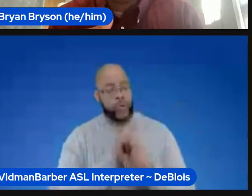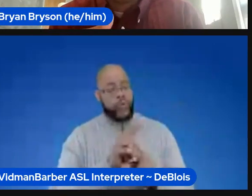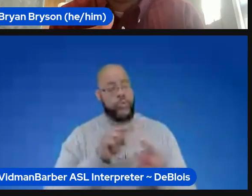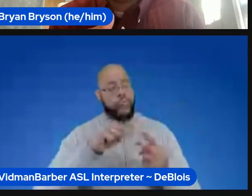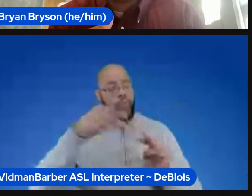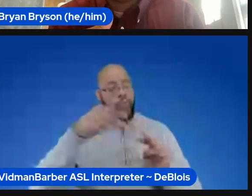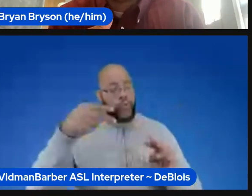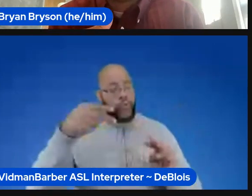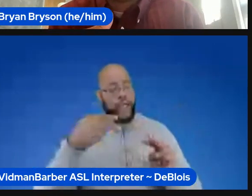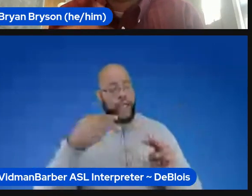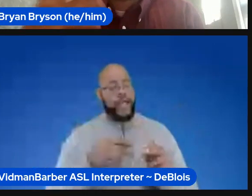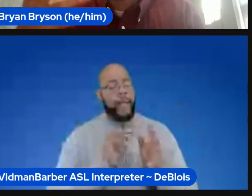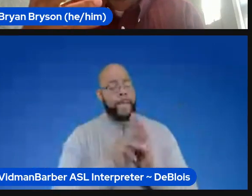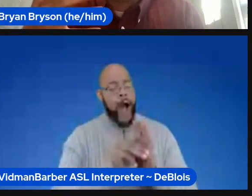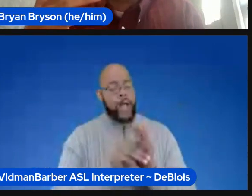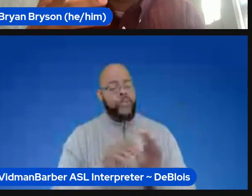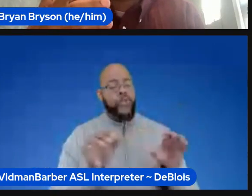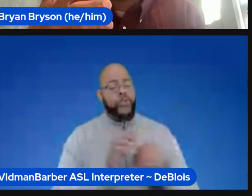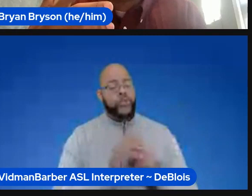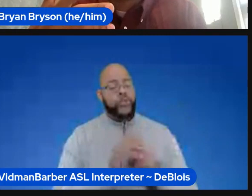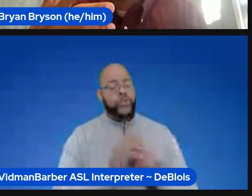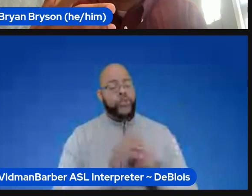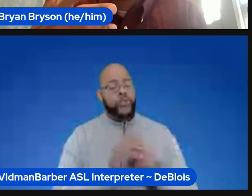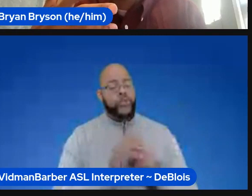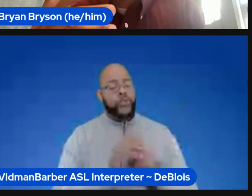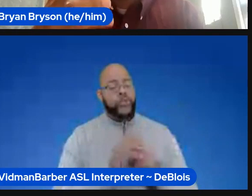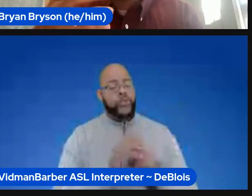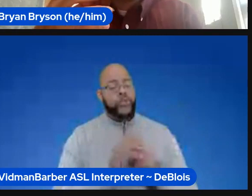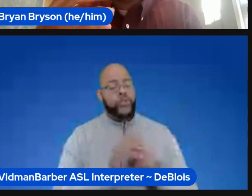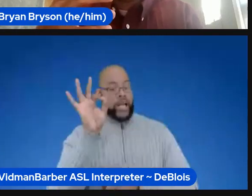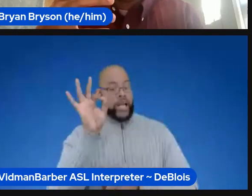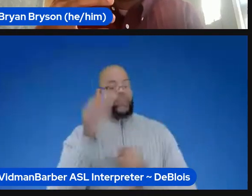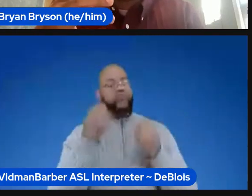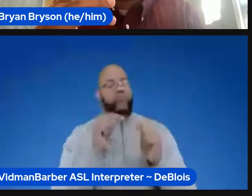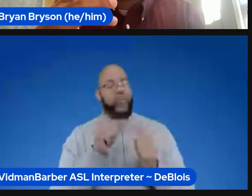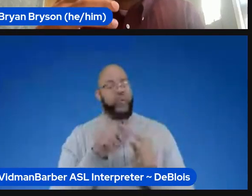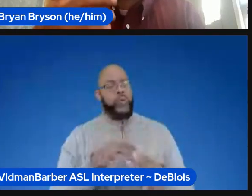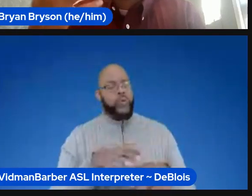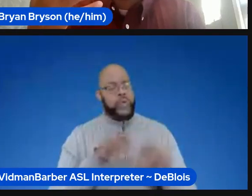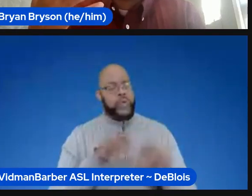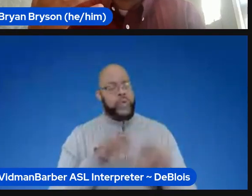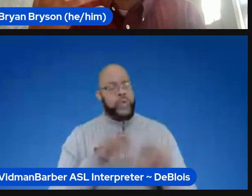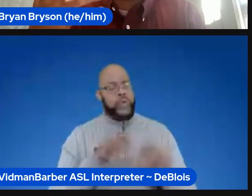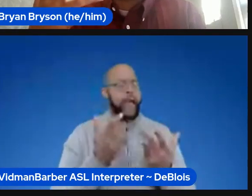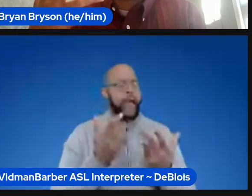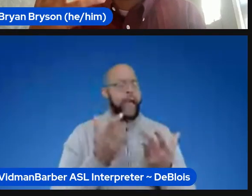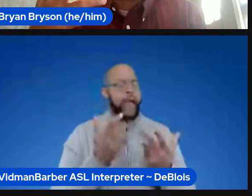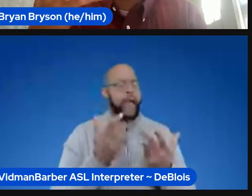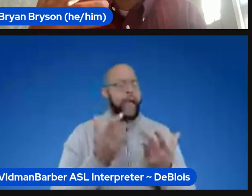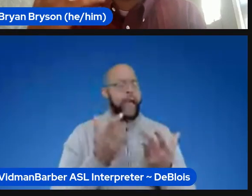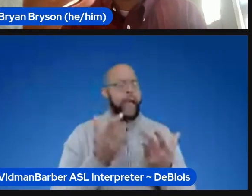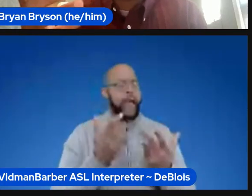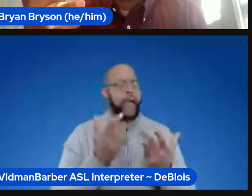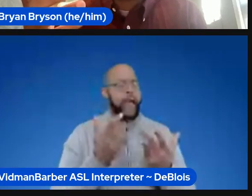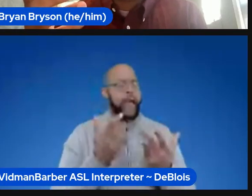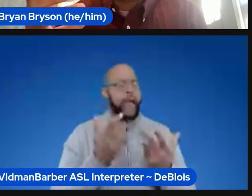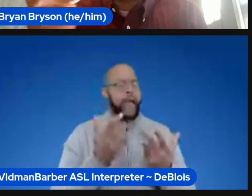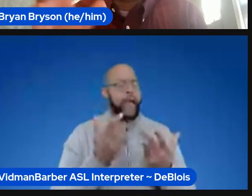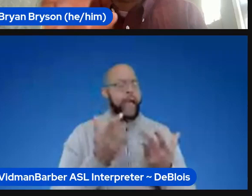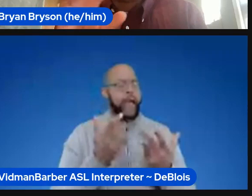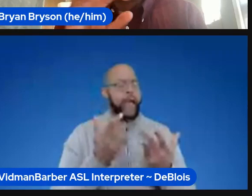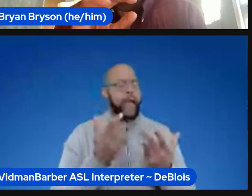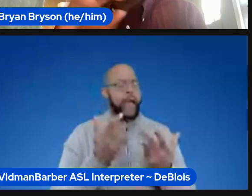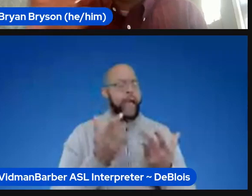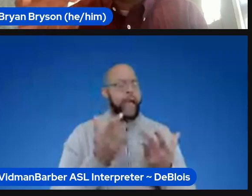models to do drug discovery. So trying to take a protein language model's